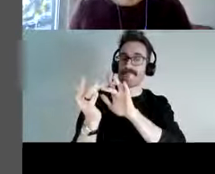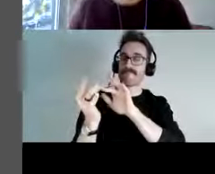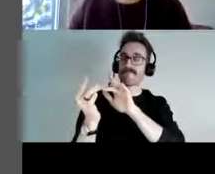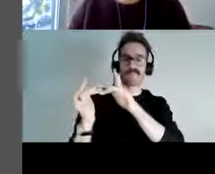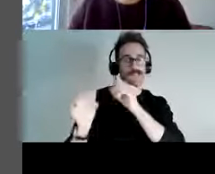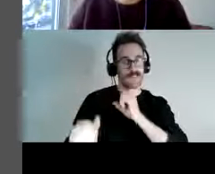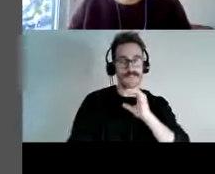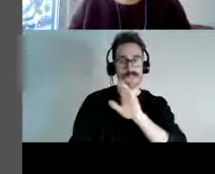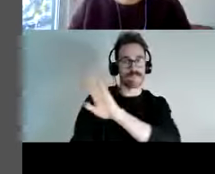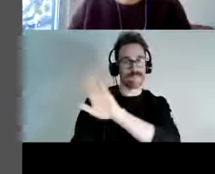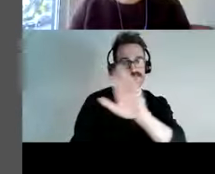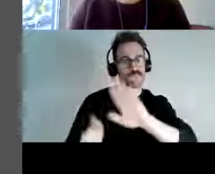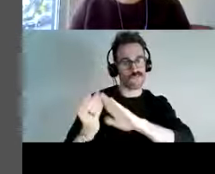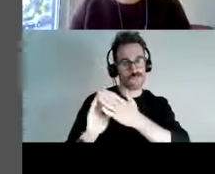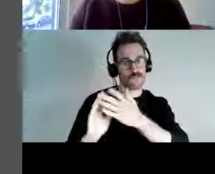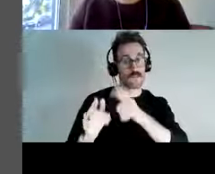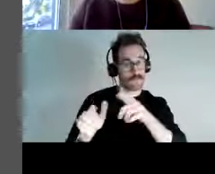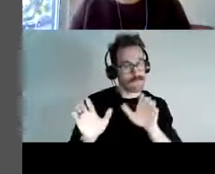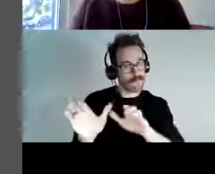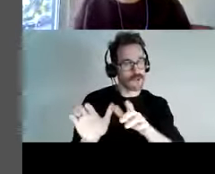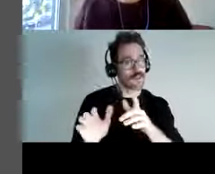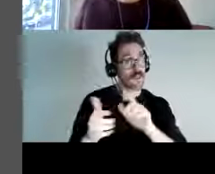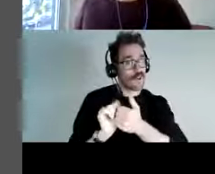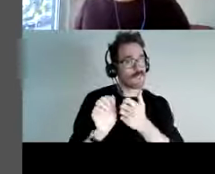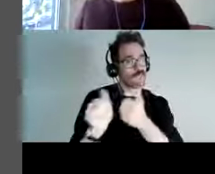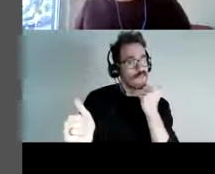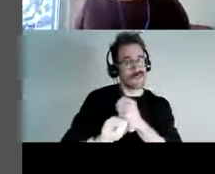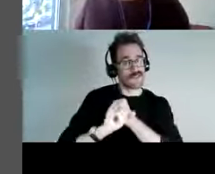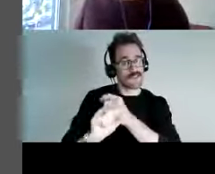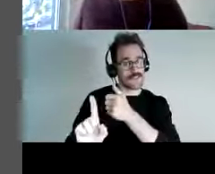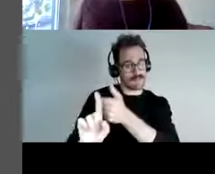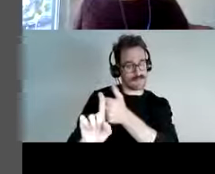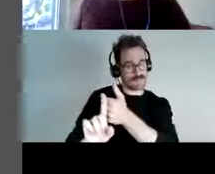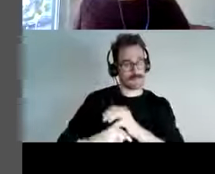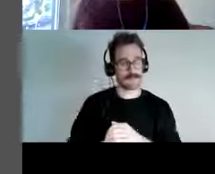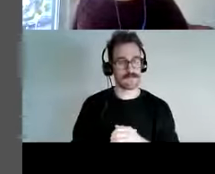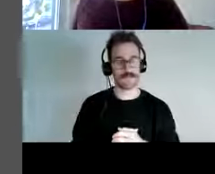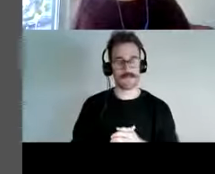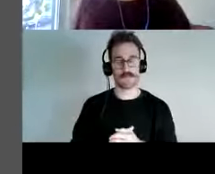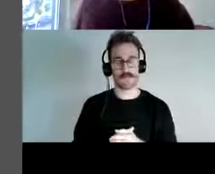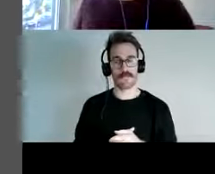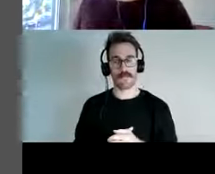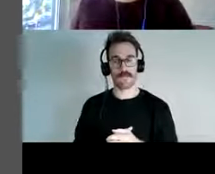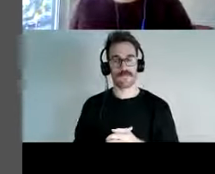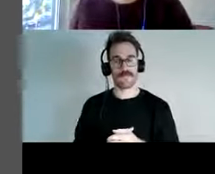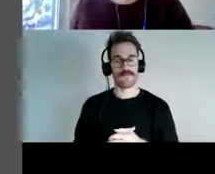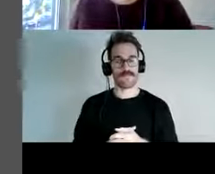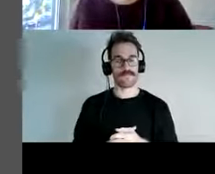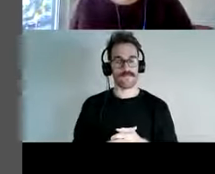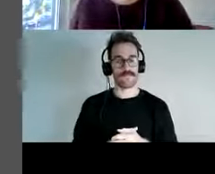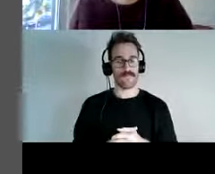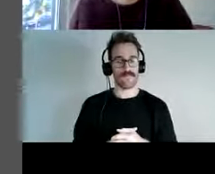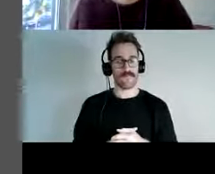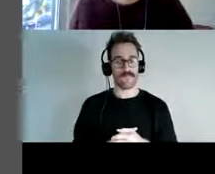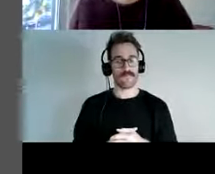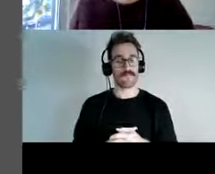around actions that they can do to prevent and protect themselves from being abused. You can look at more information